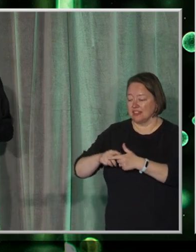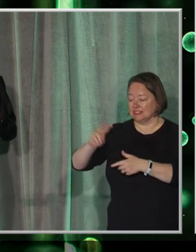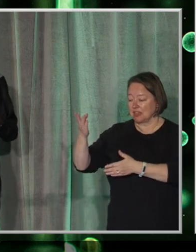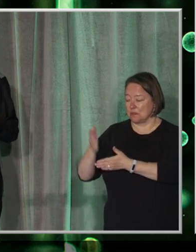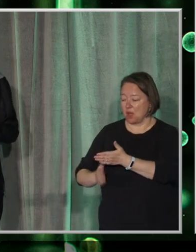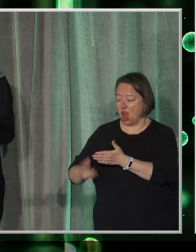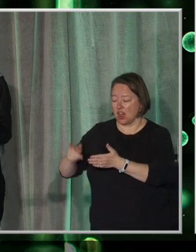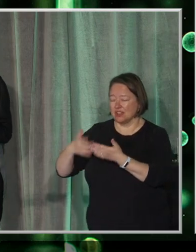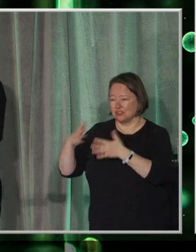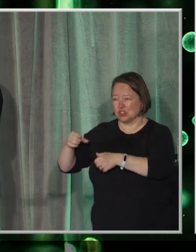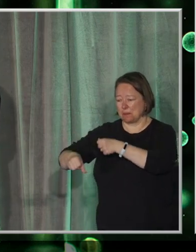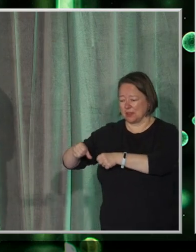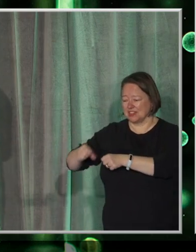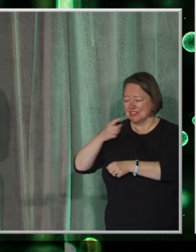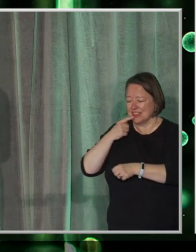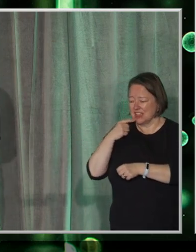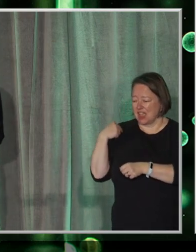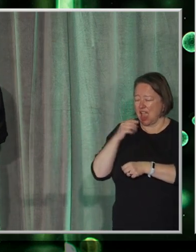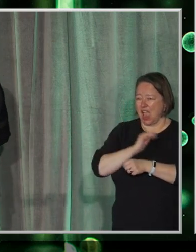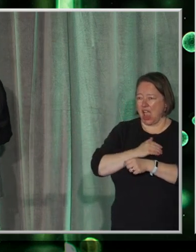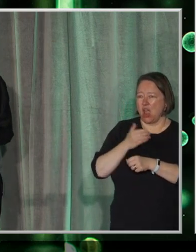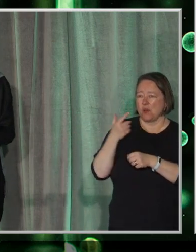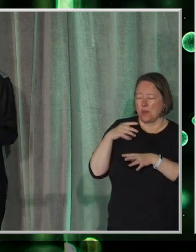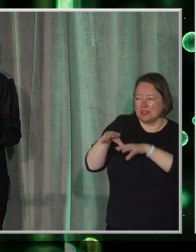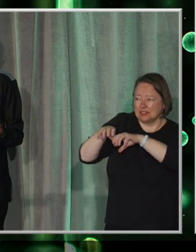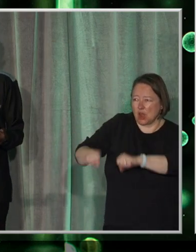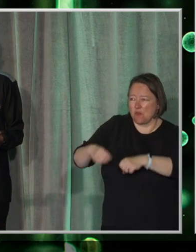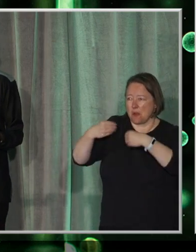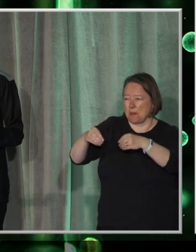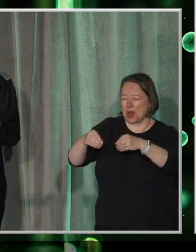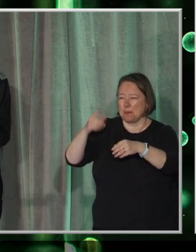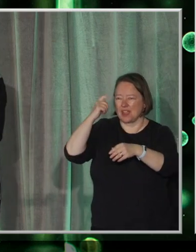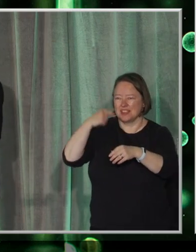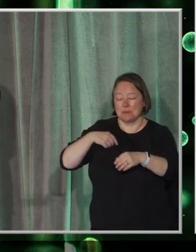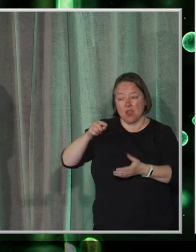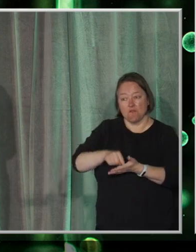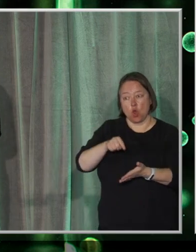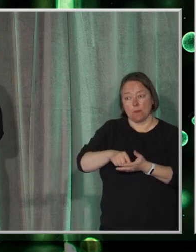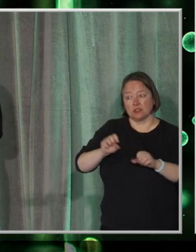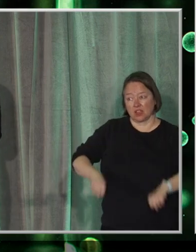because we believe that our product will take over the market by storm, because it will be affordable and